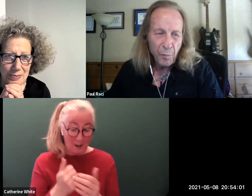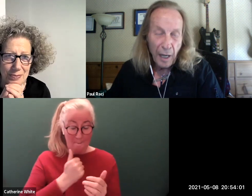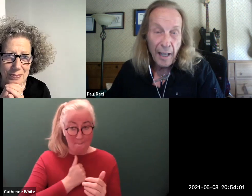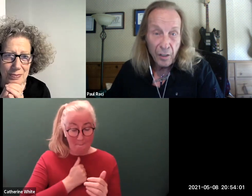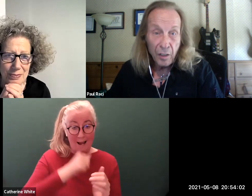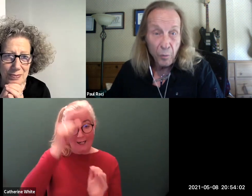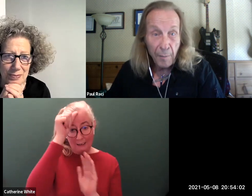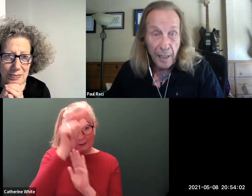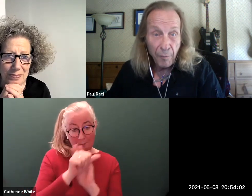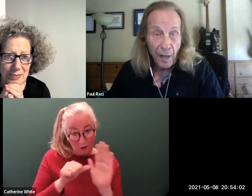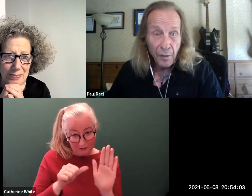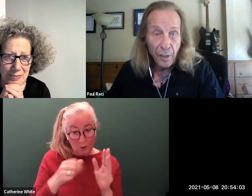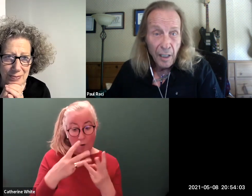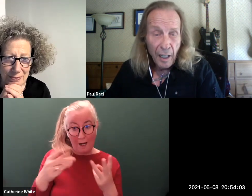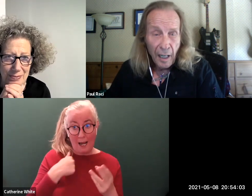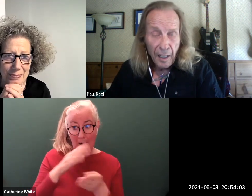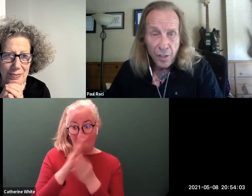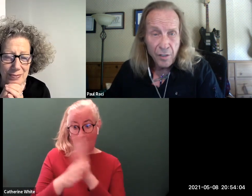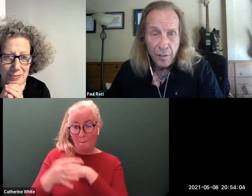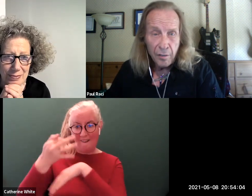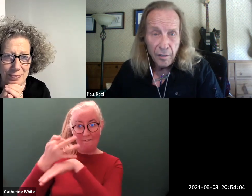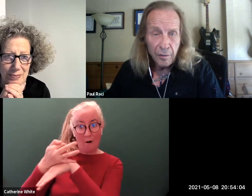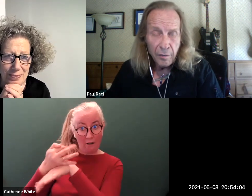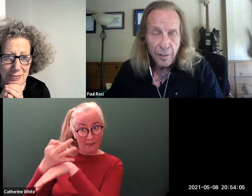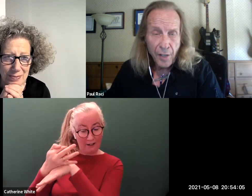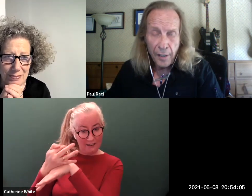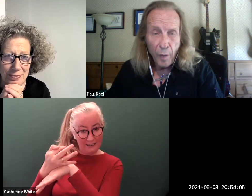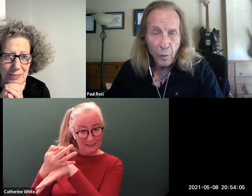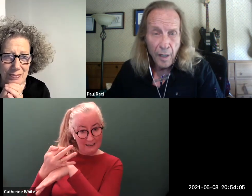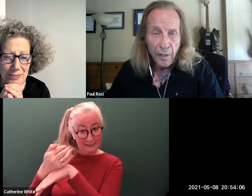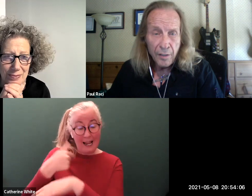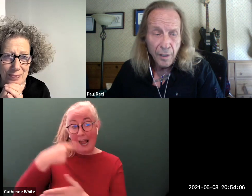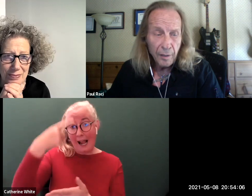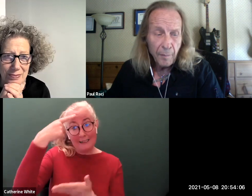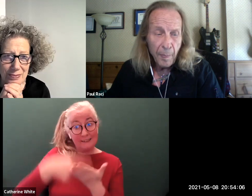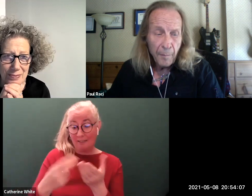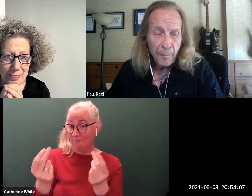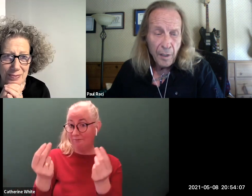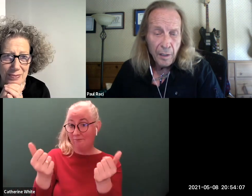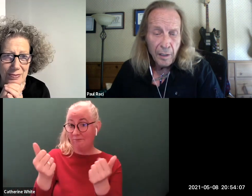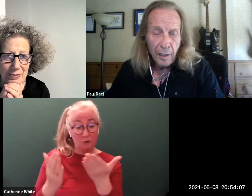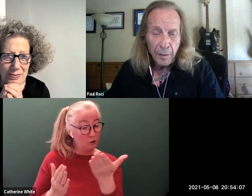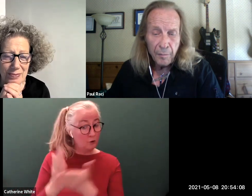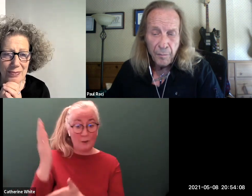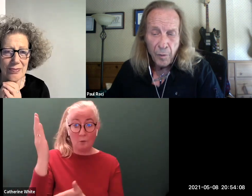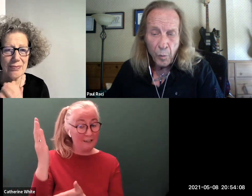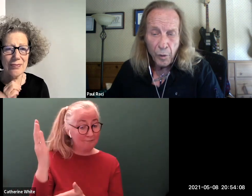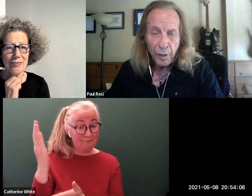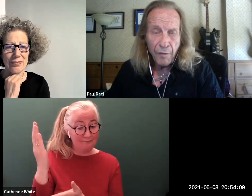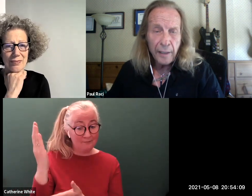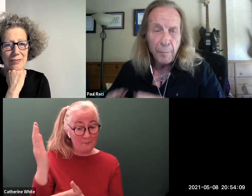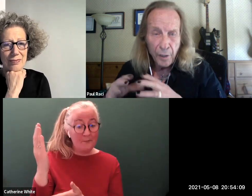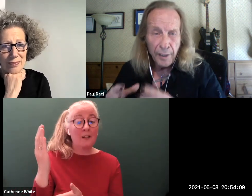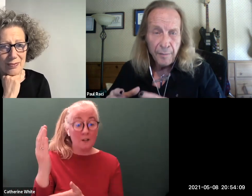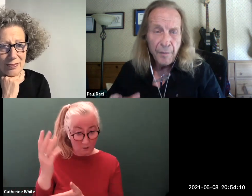is when I became a father, I just decided right away that uh, we were going